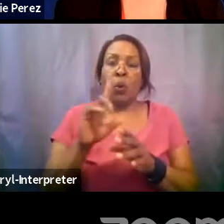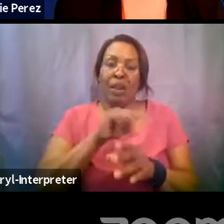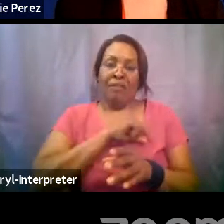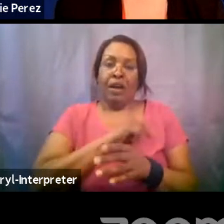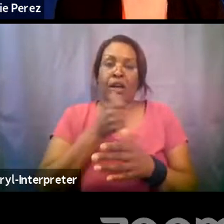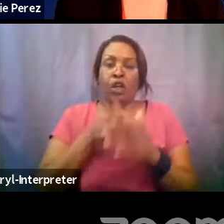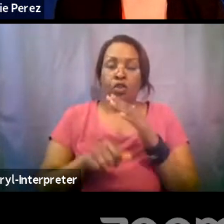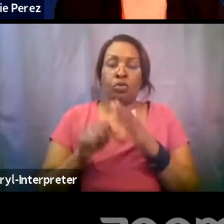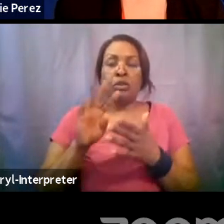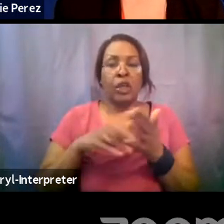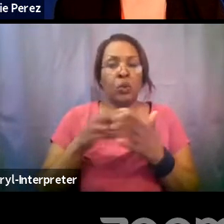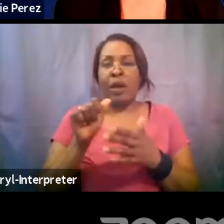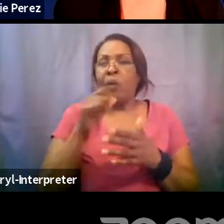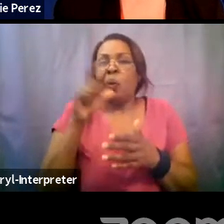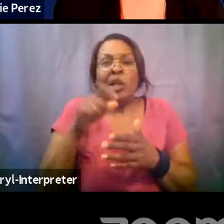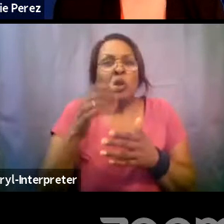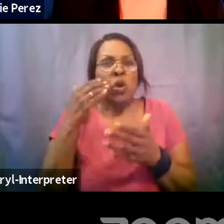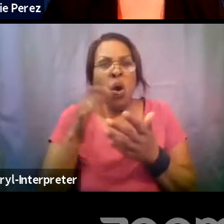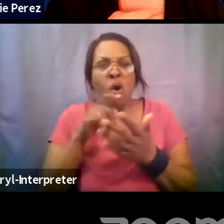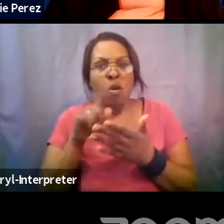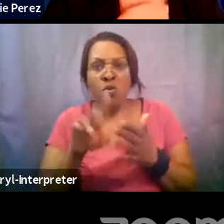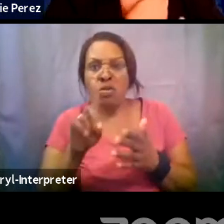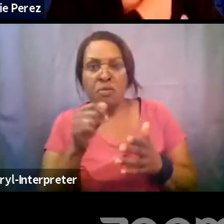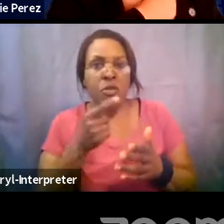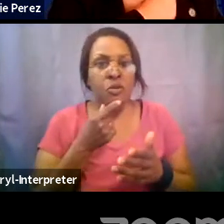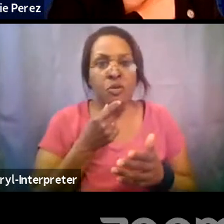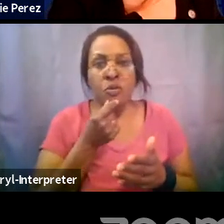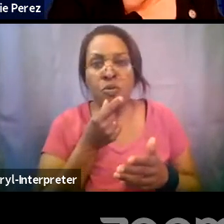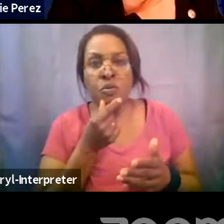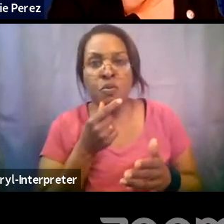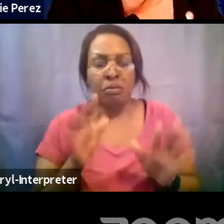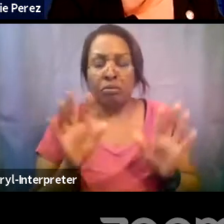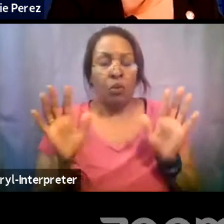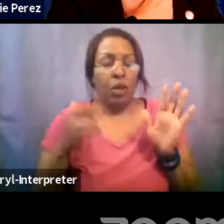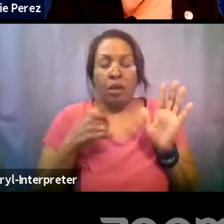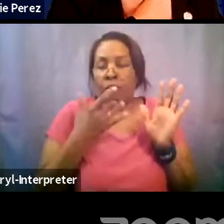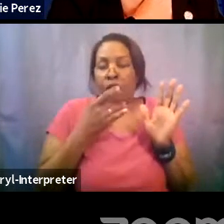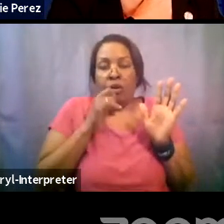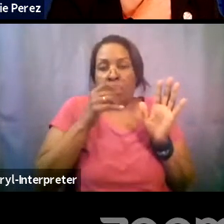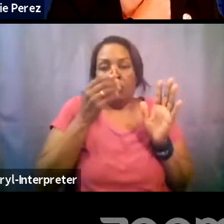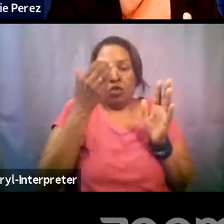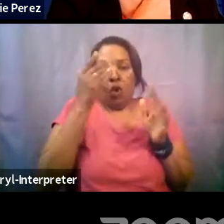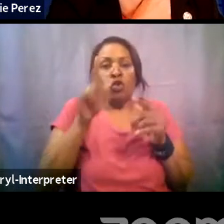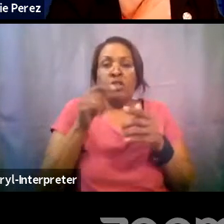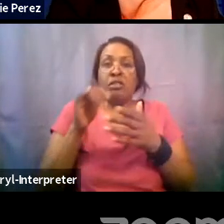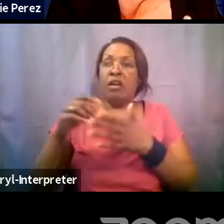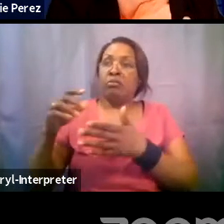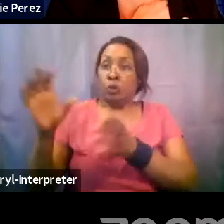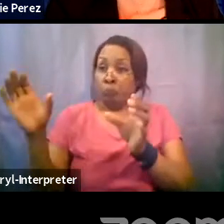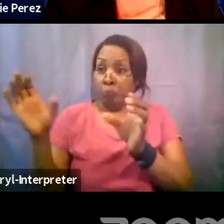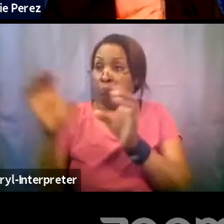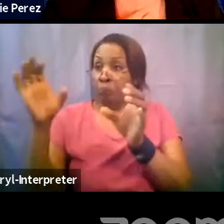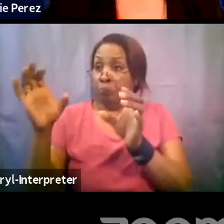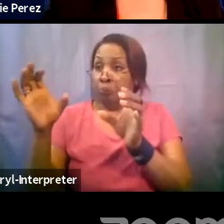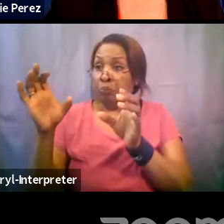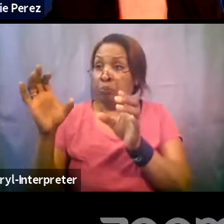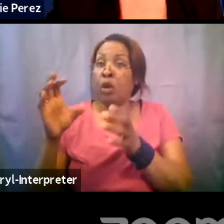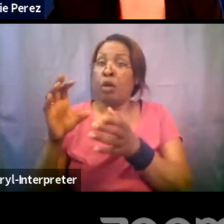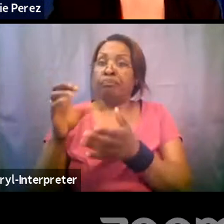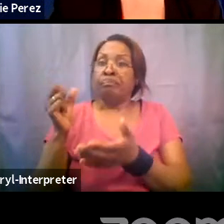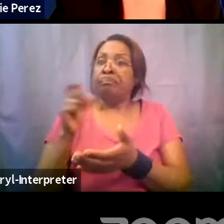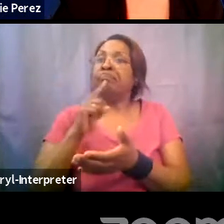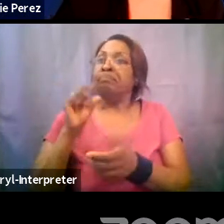A. We don't need to know what the disability is. In fact, we prefer that we don't. It just needs a letter from a